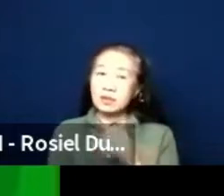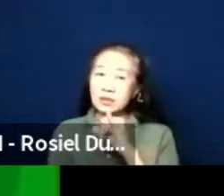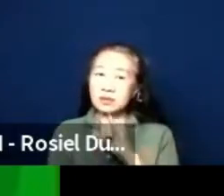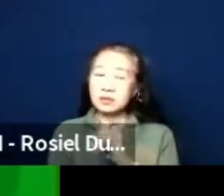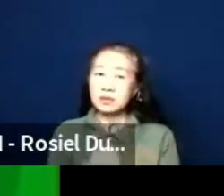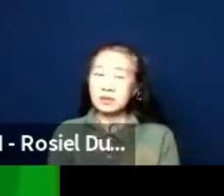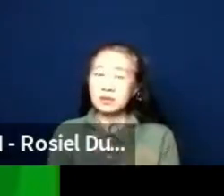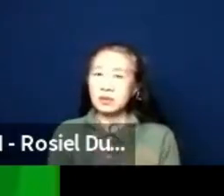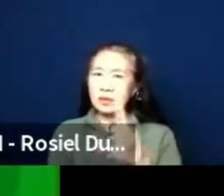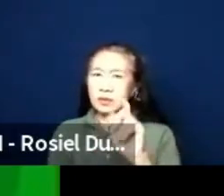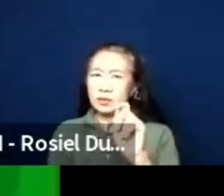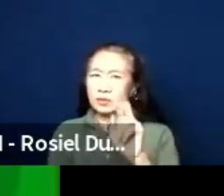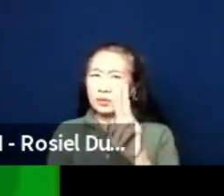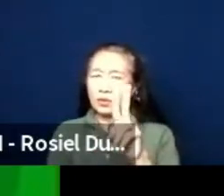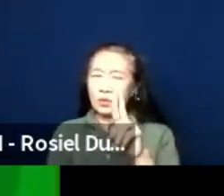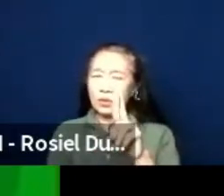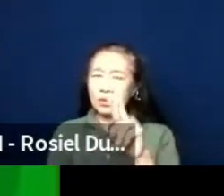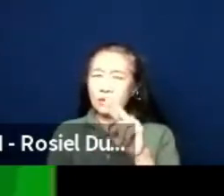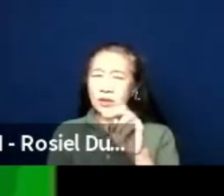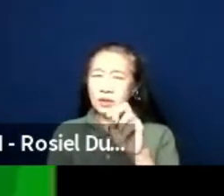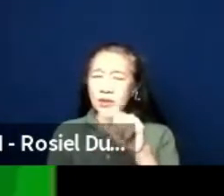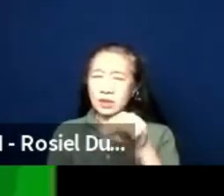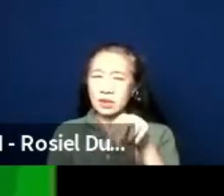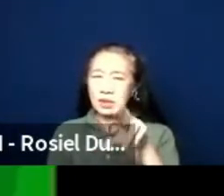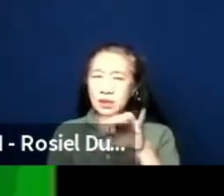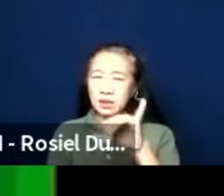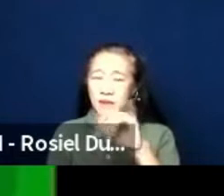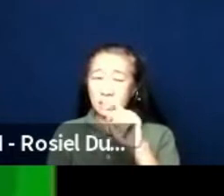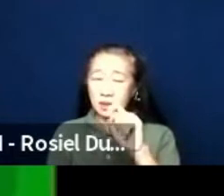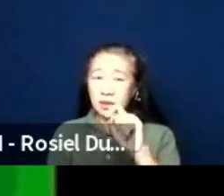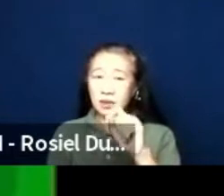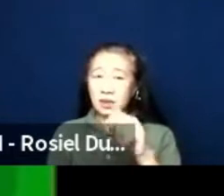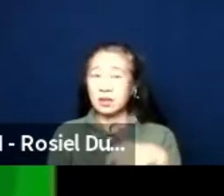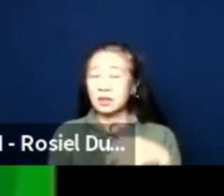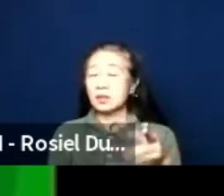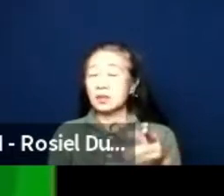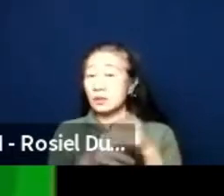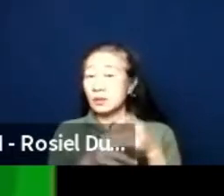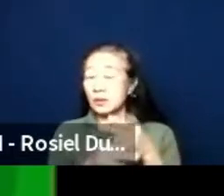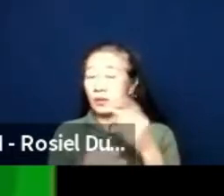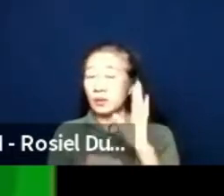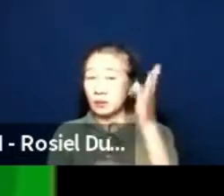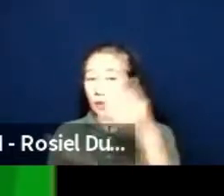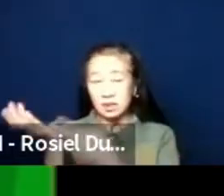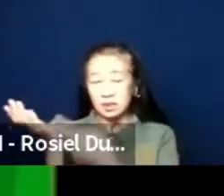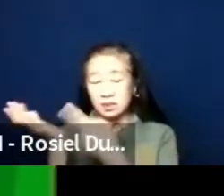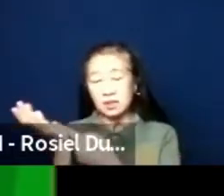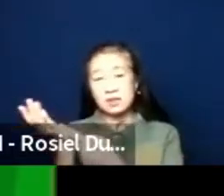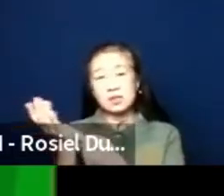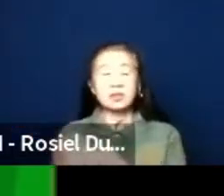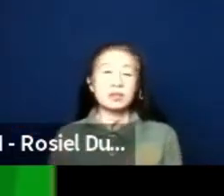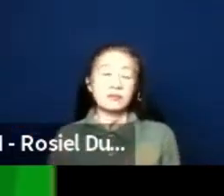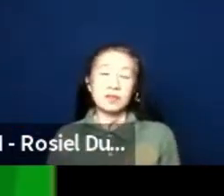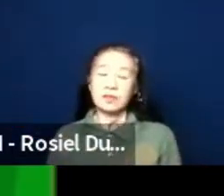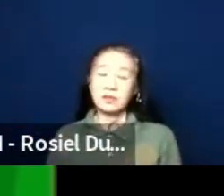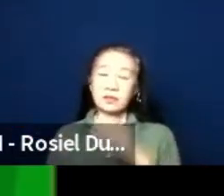of tourniquet or wound packing. Okay, sooner we'll have that be discussed. Okay, or on the other